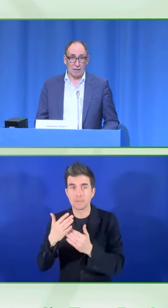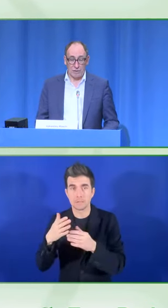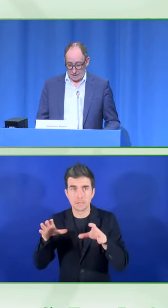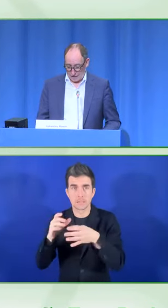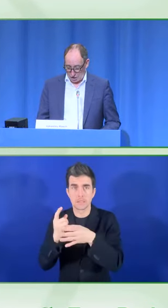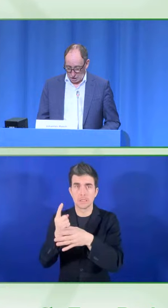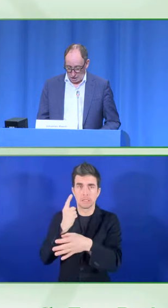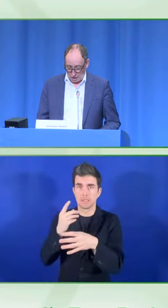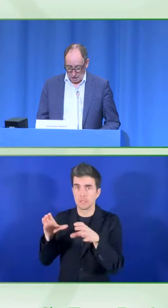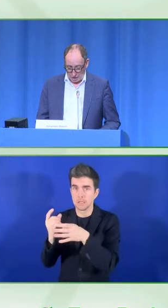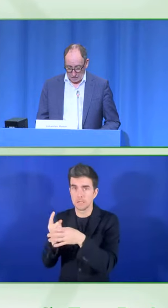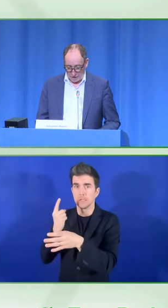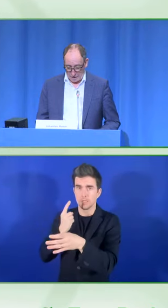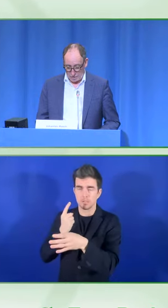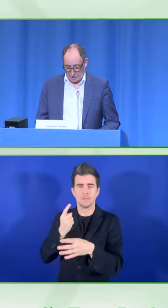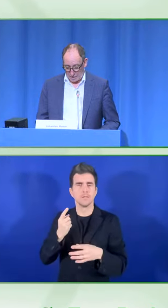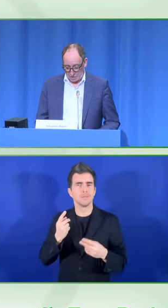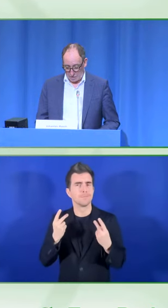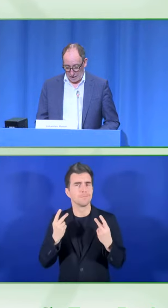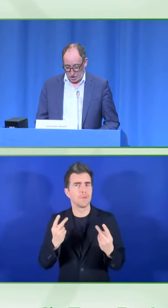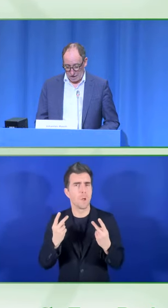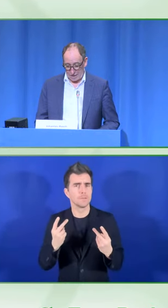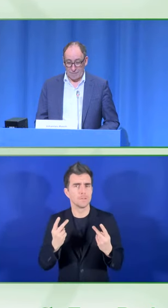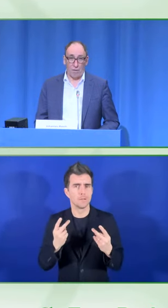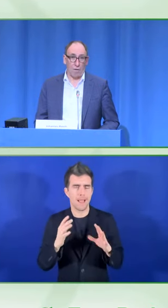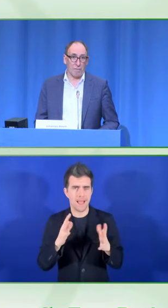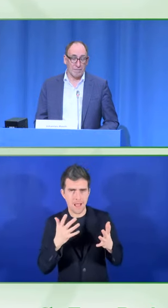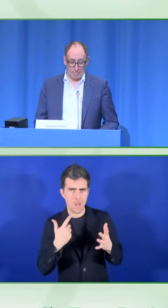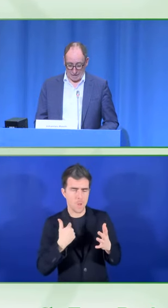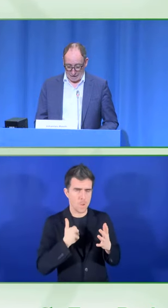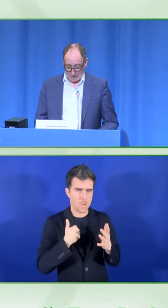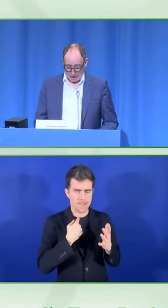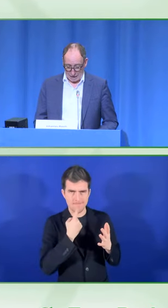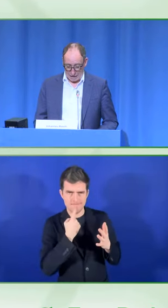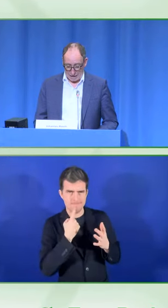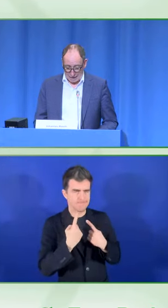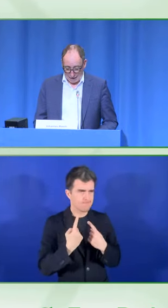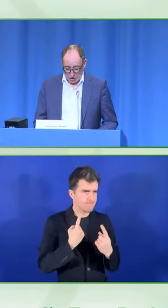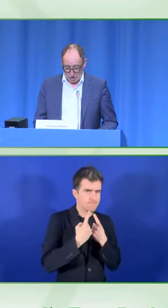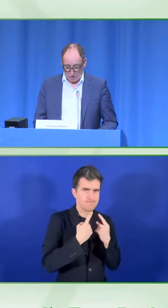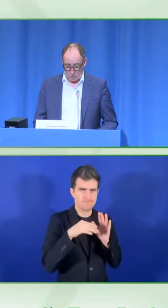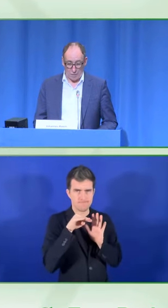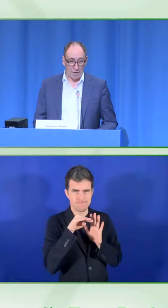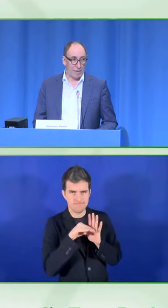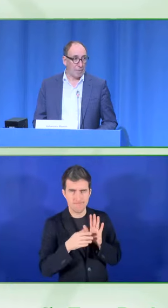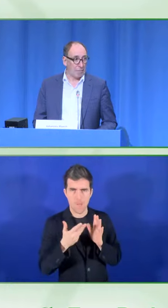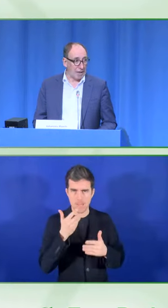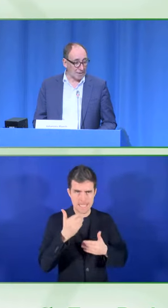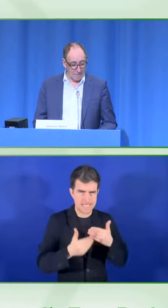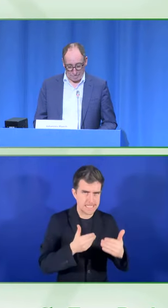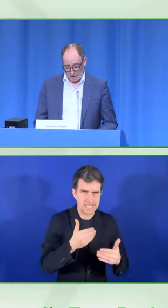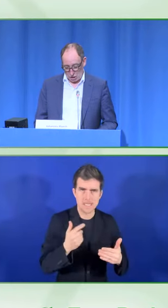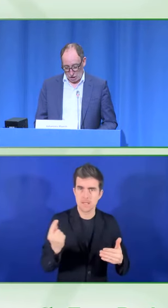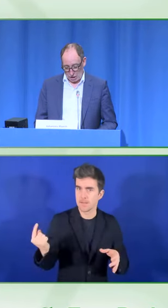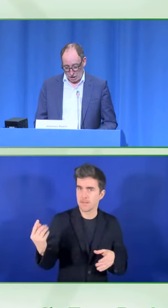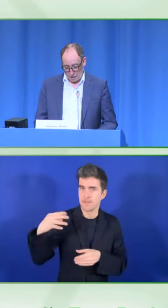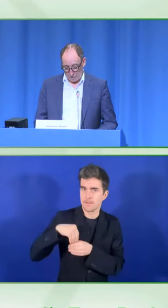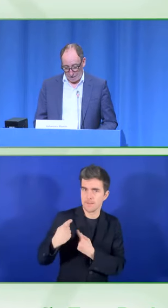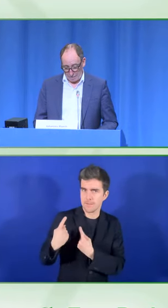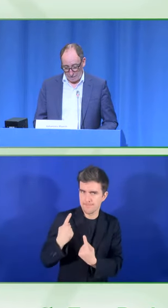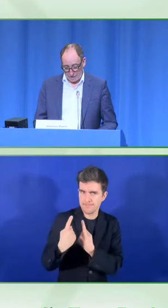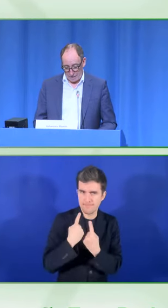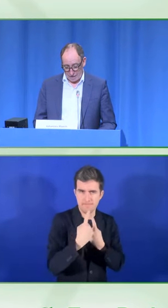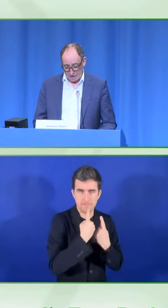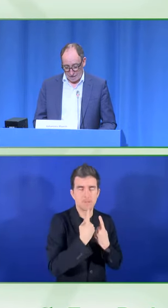national coordination of the UN Convention, has always paid attention to the participation